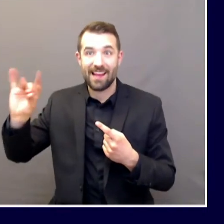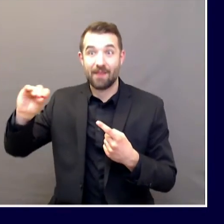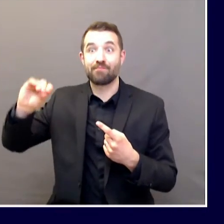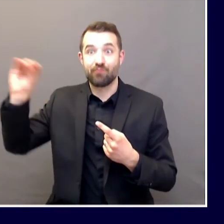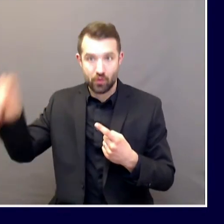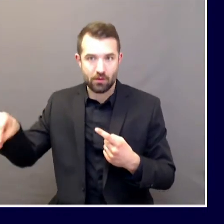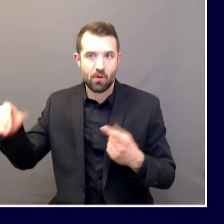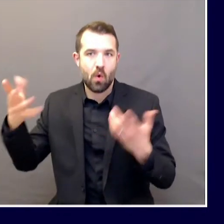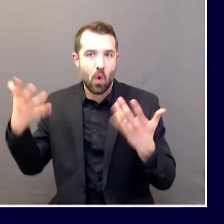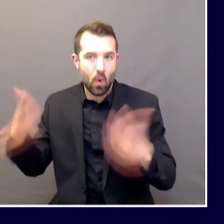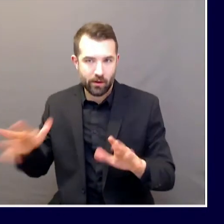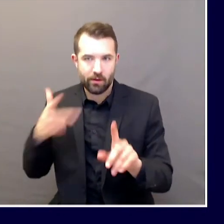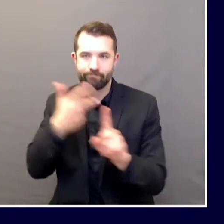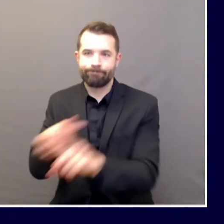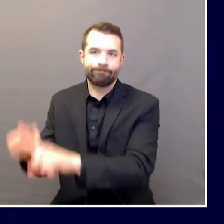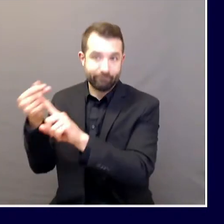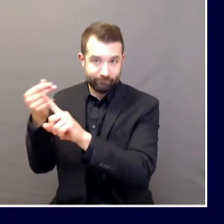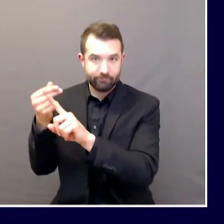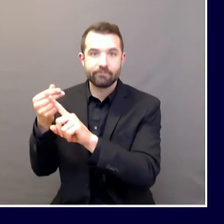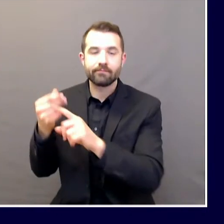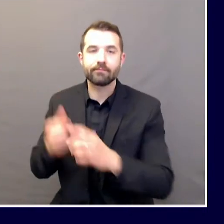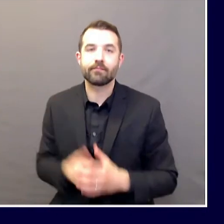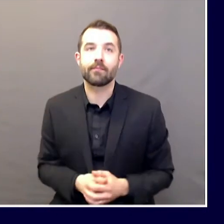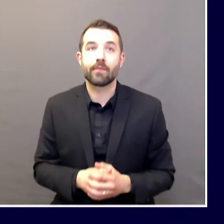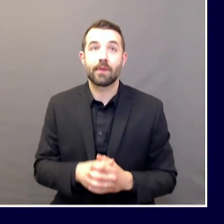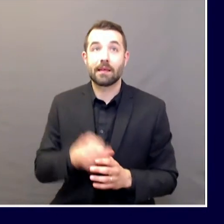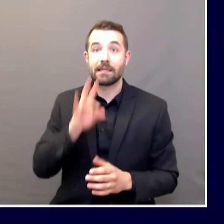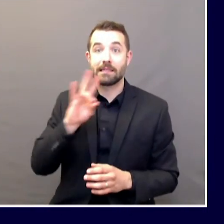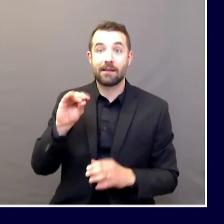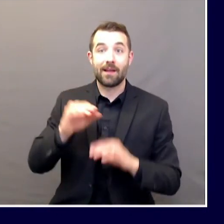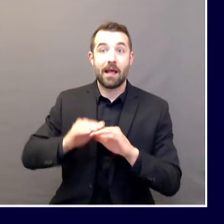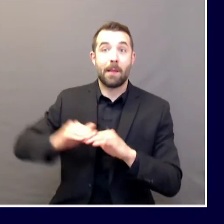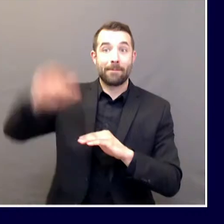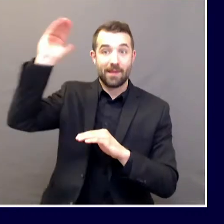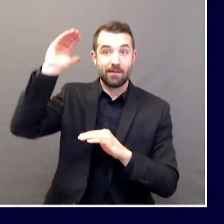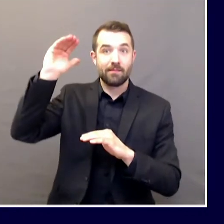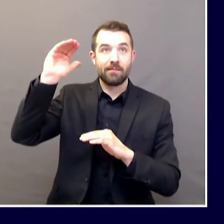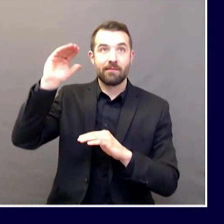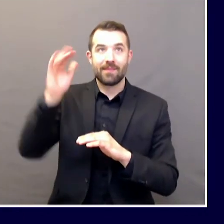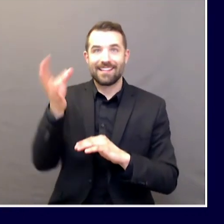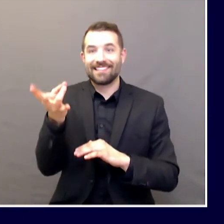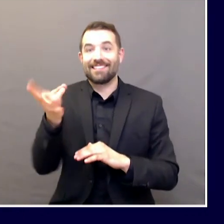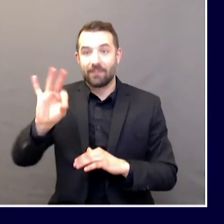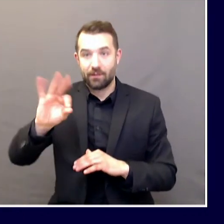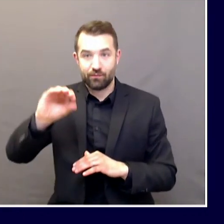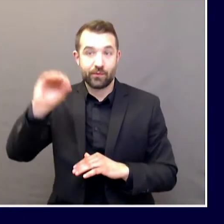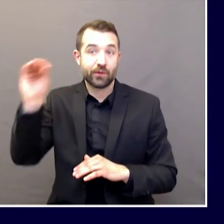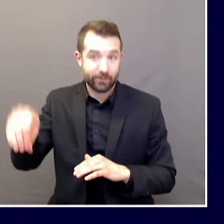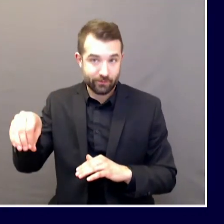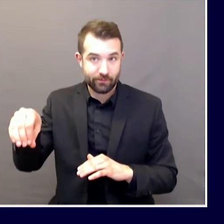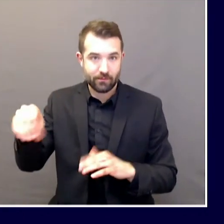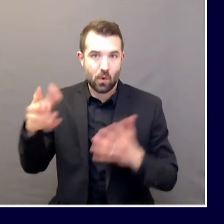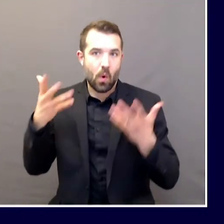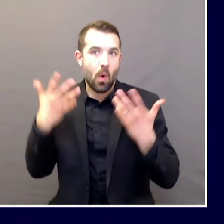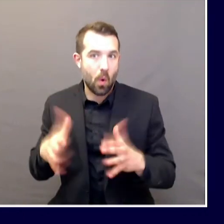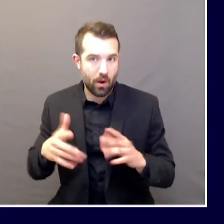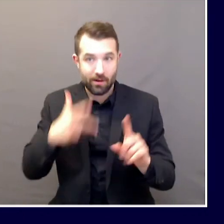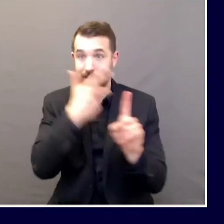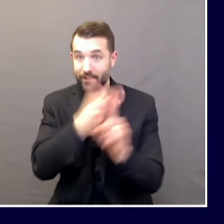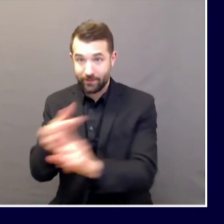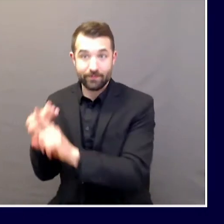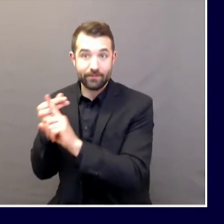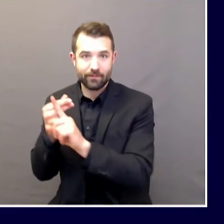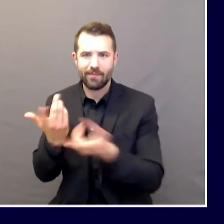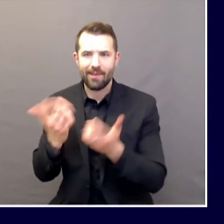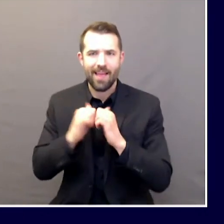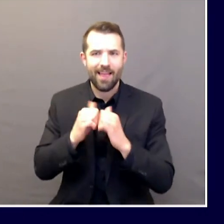it's 79% who have received their first shot. The question on the table is, what can we do to get that number higher? How can we reach